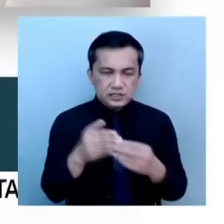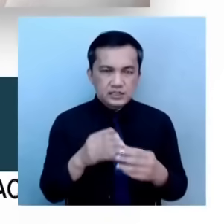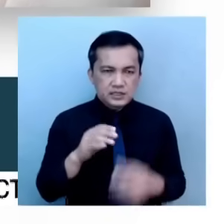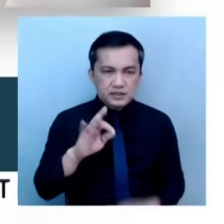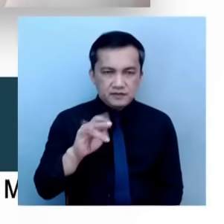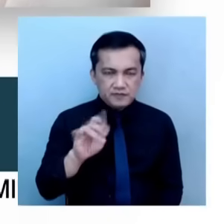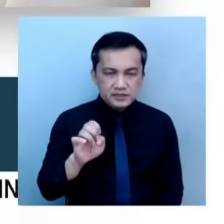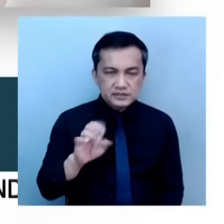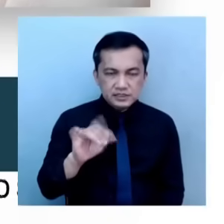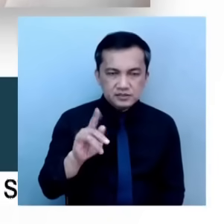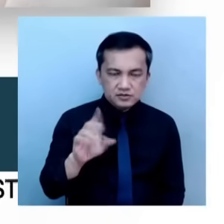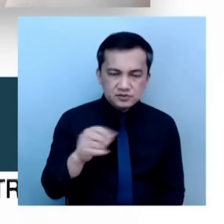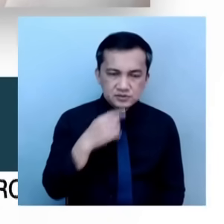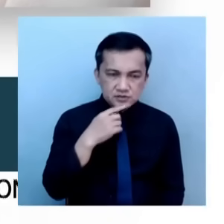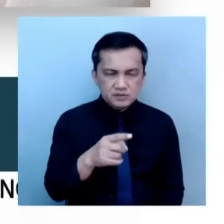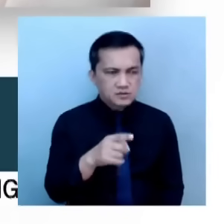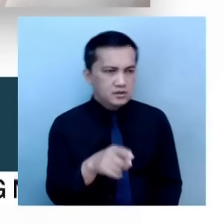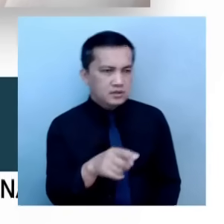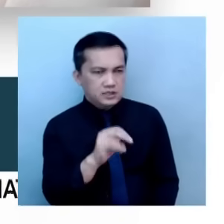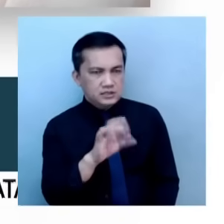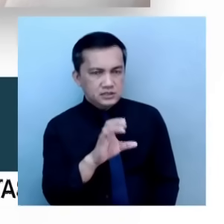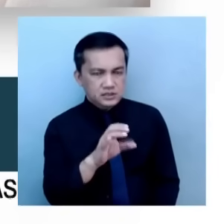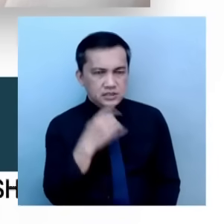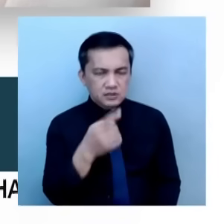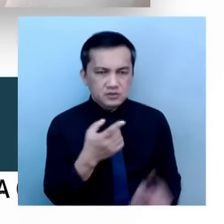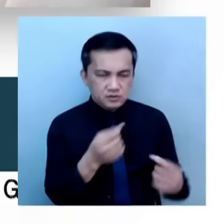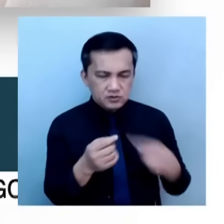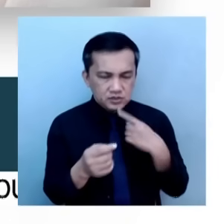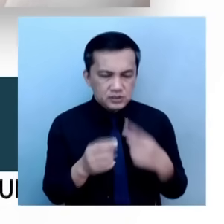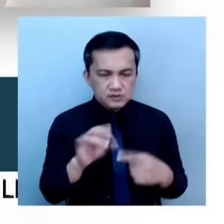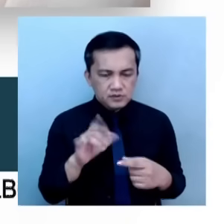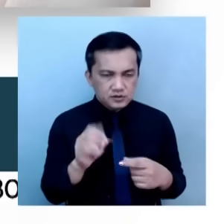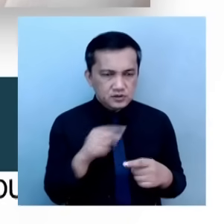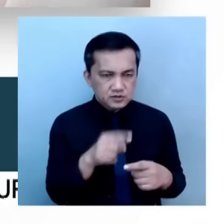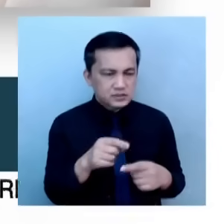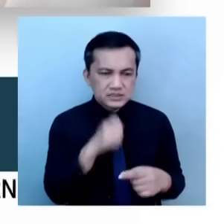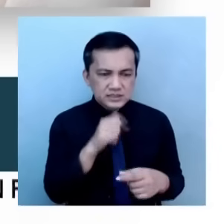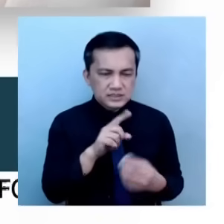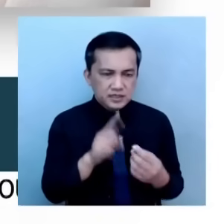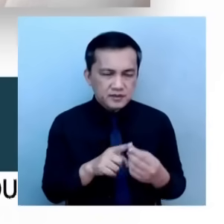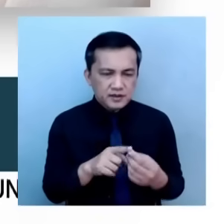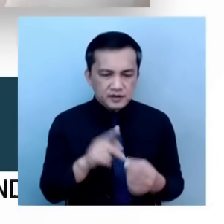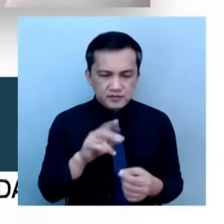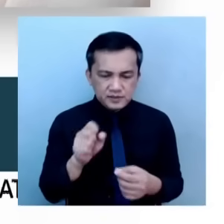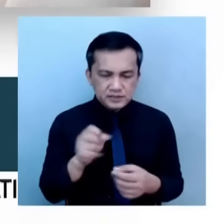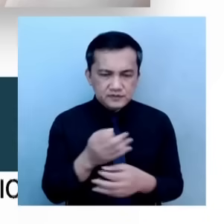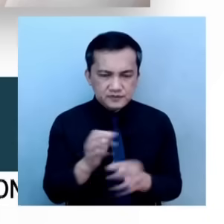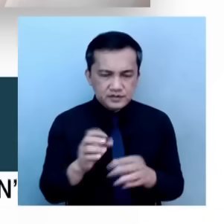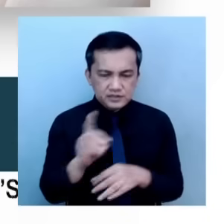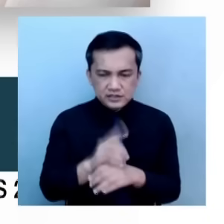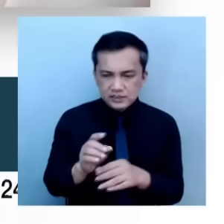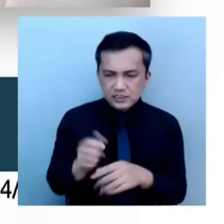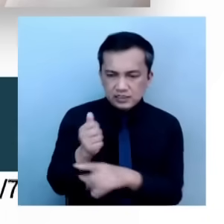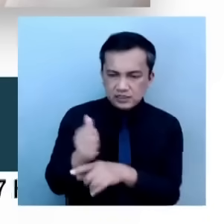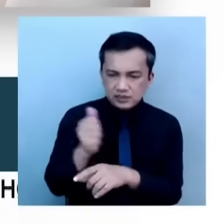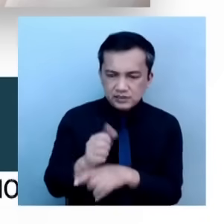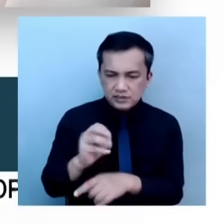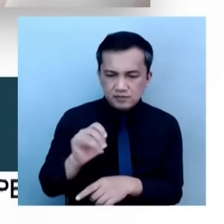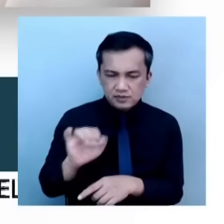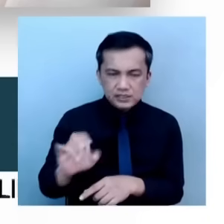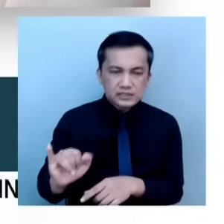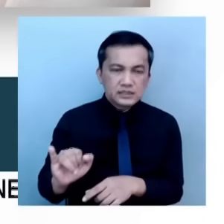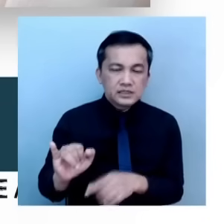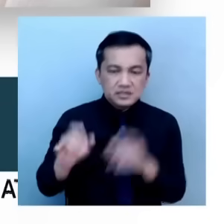the regulator is correcting SMNI's wrongdoings. Castro believes this is not about press freedom, as she alleges SMNI itself is a threat to press freedom because